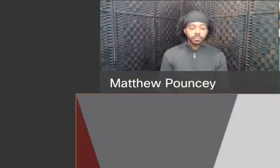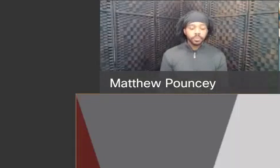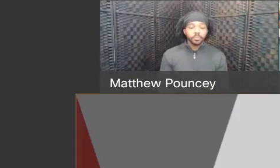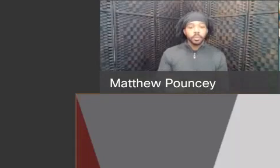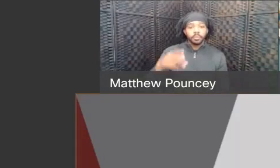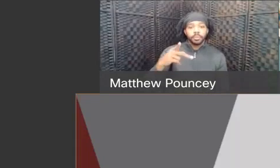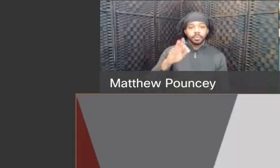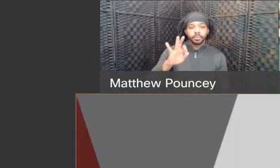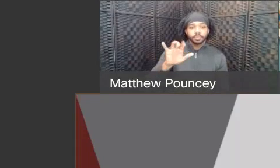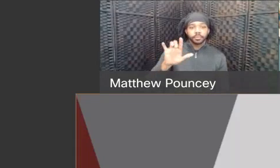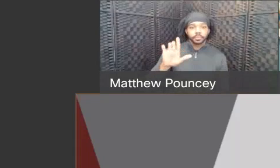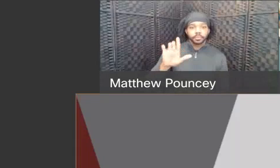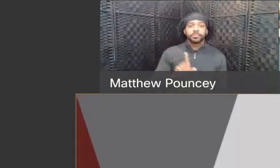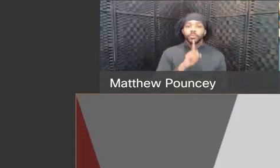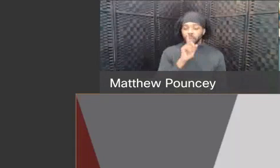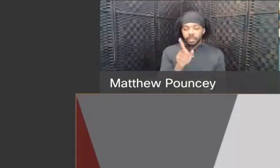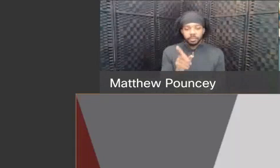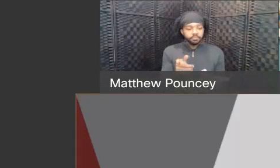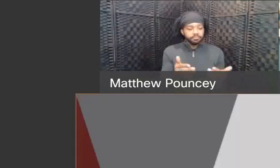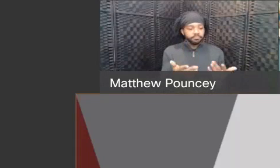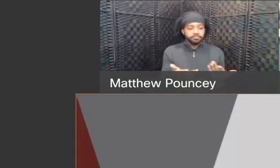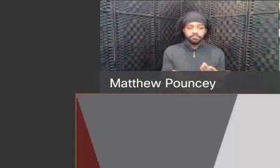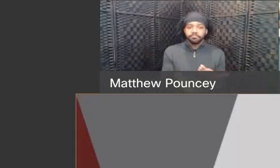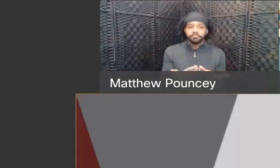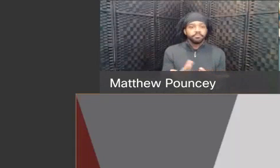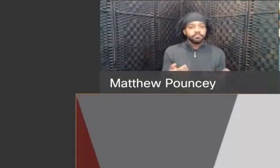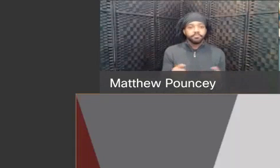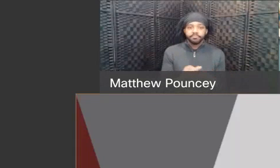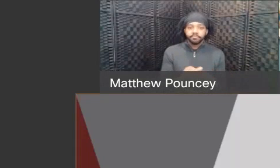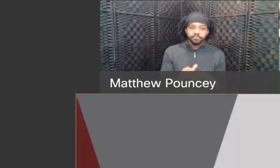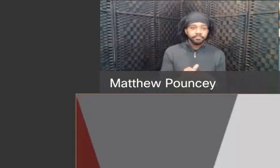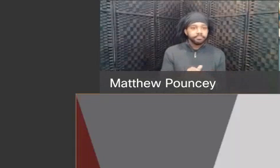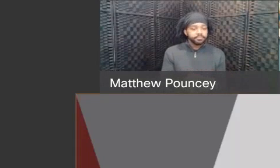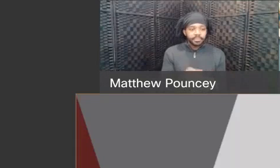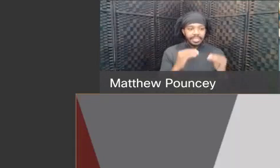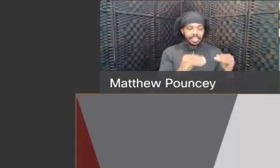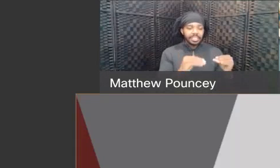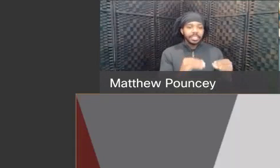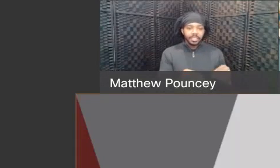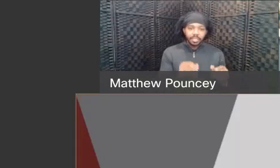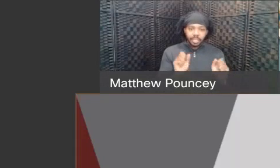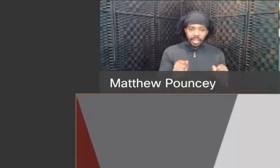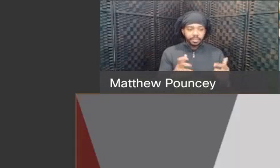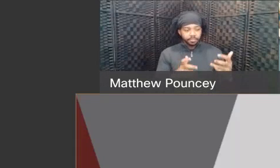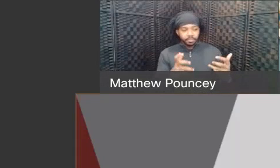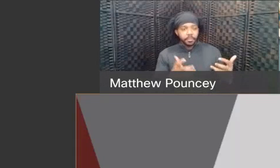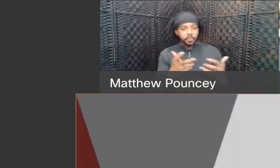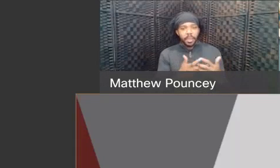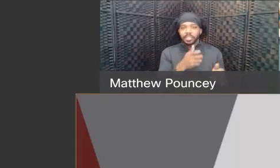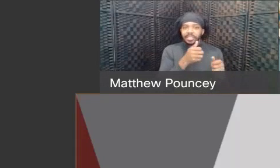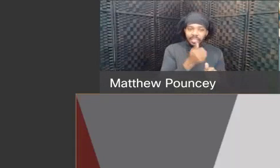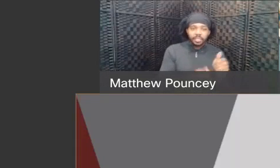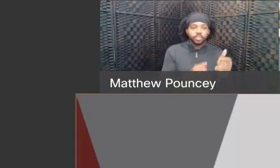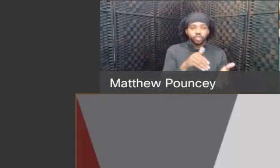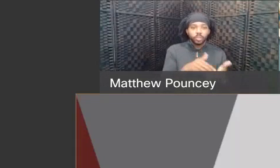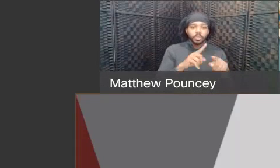Project First Line is practical and teaches a life skill that everyone can count on and can be tailored by each facility according to their